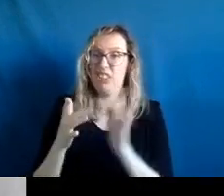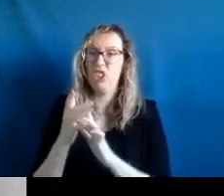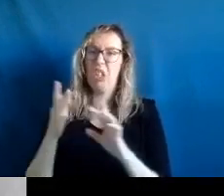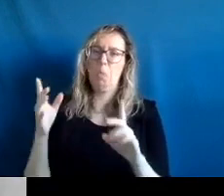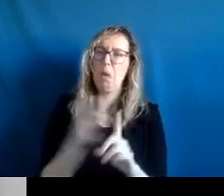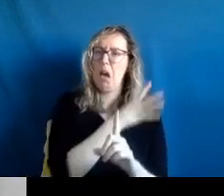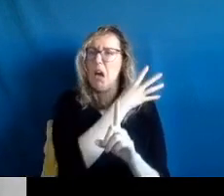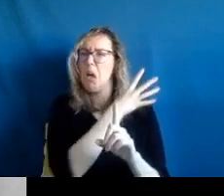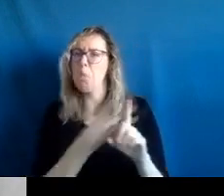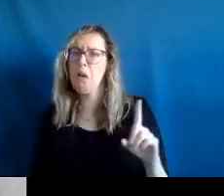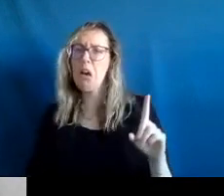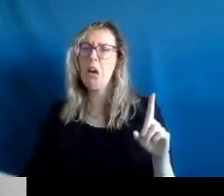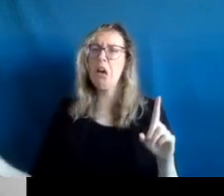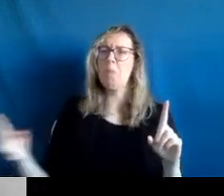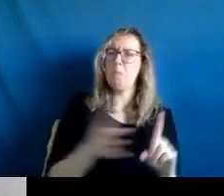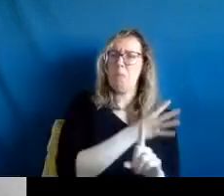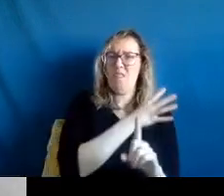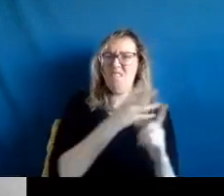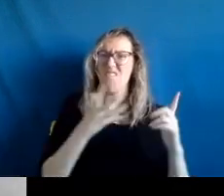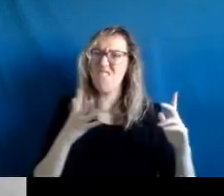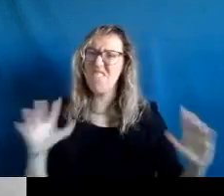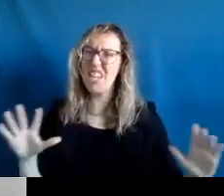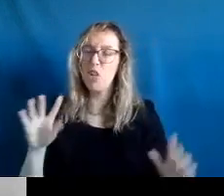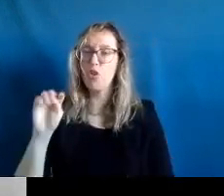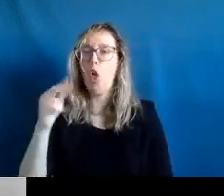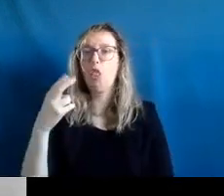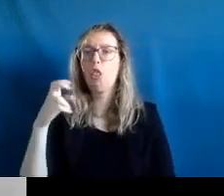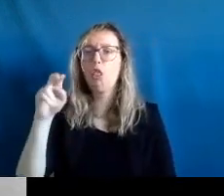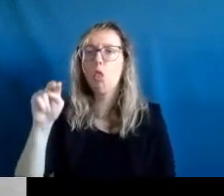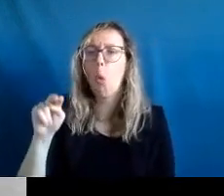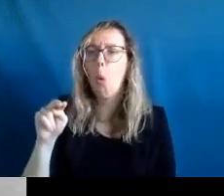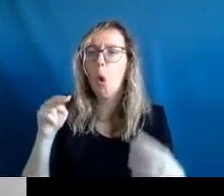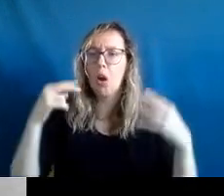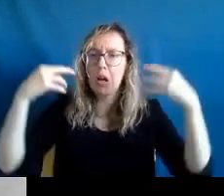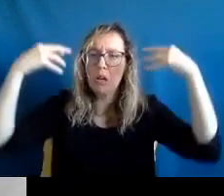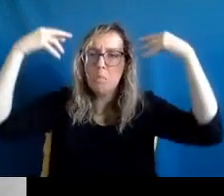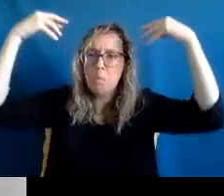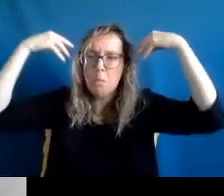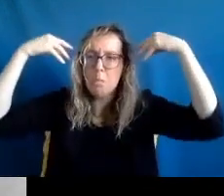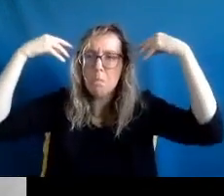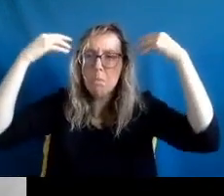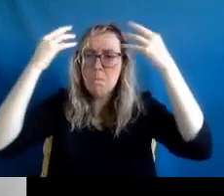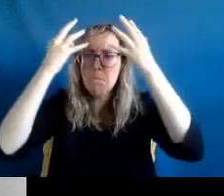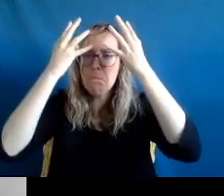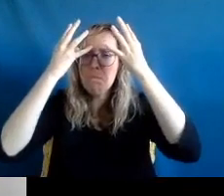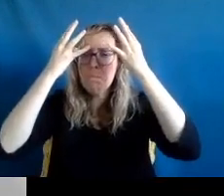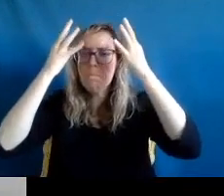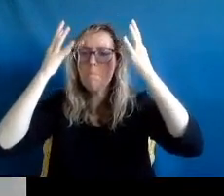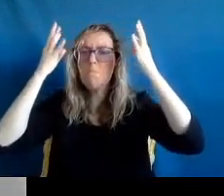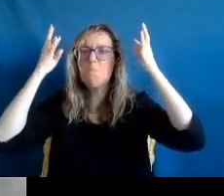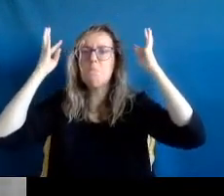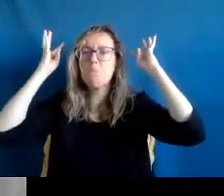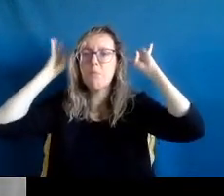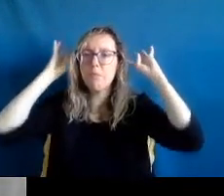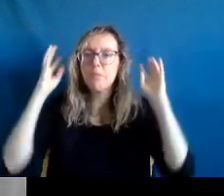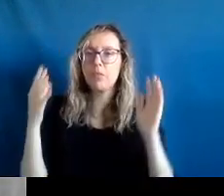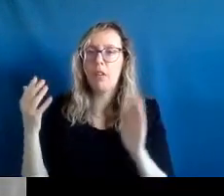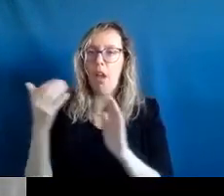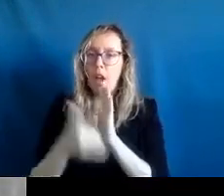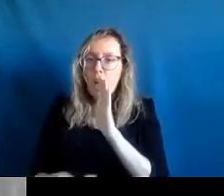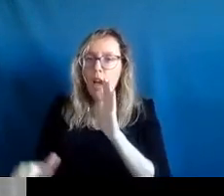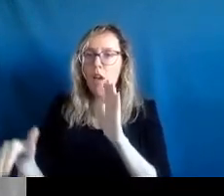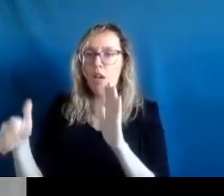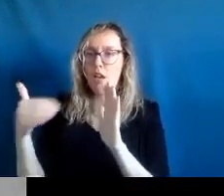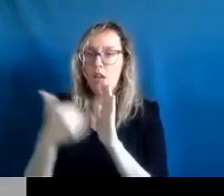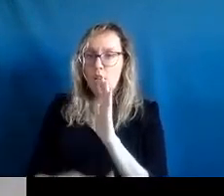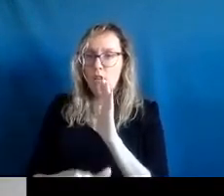and put it on his head and dressed him in a purple robe. Over and over they went up to him and said, "Greetings, King